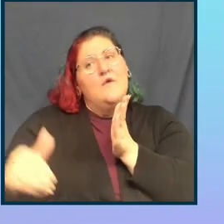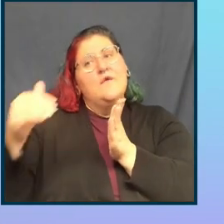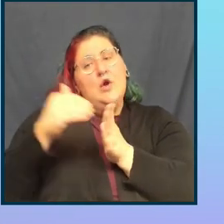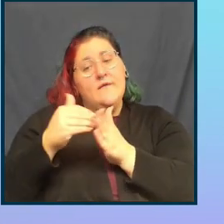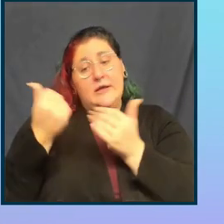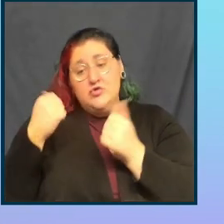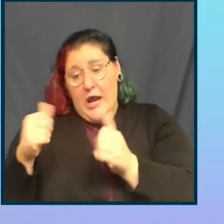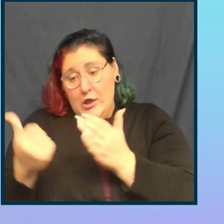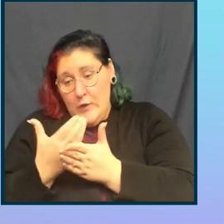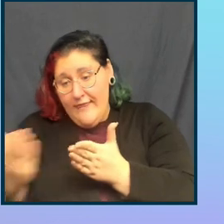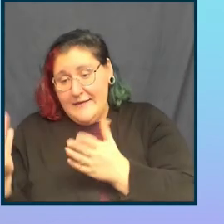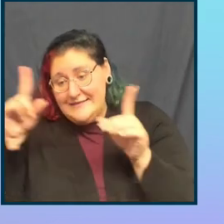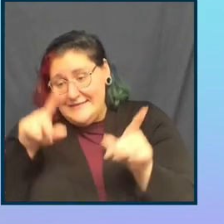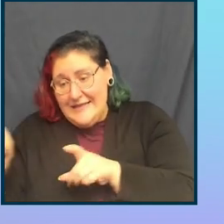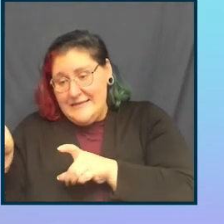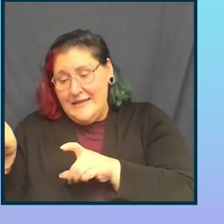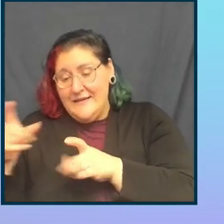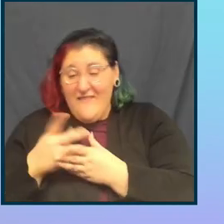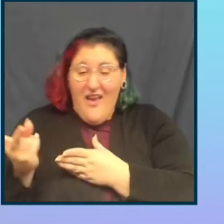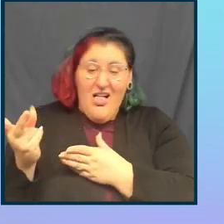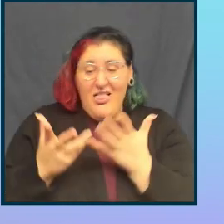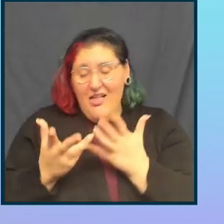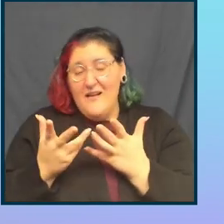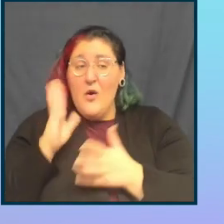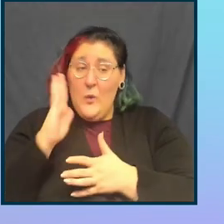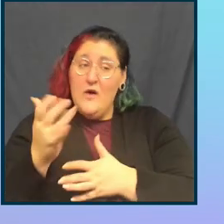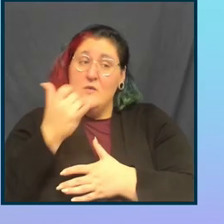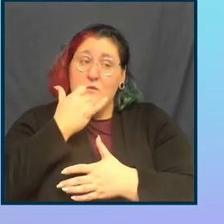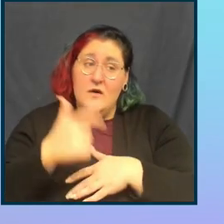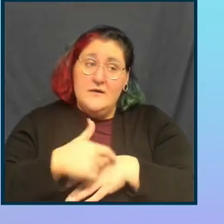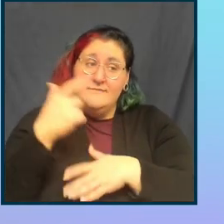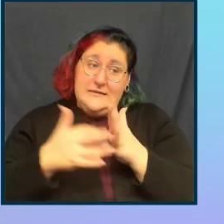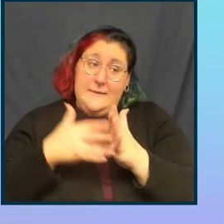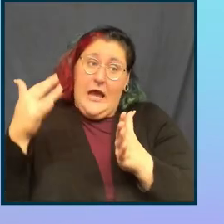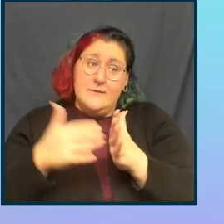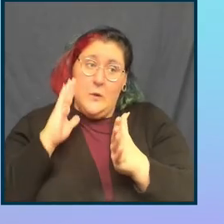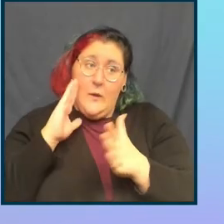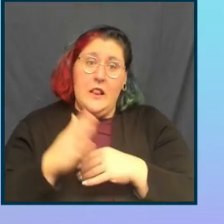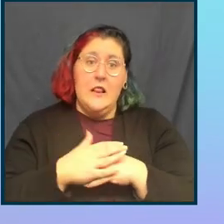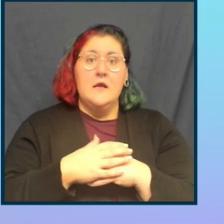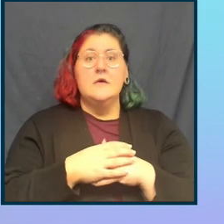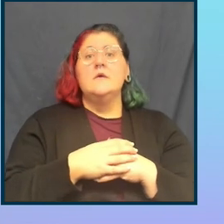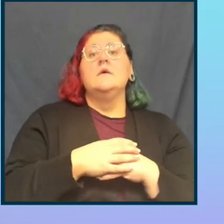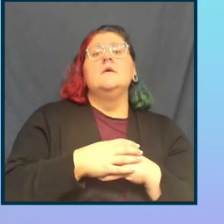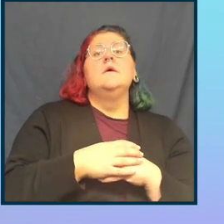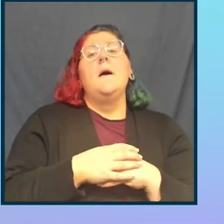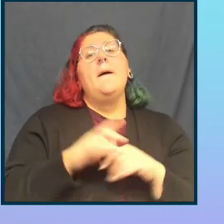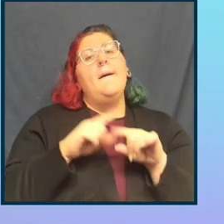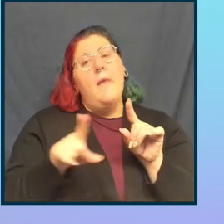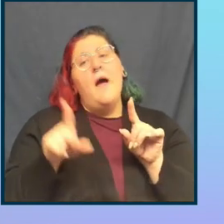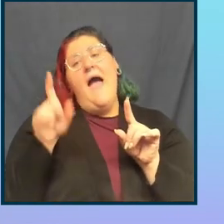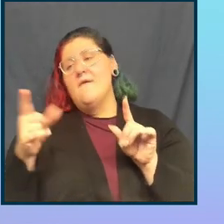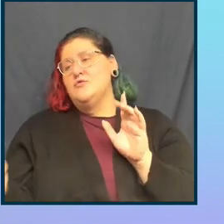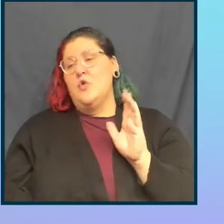and testing. I mean, you're going to get it wrong sometimes, but you keep coming back to it. You keep learning. You take something